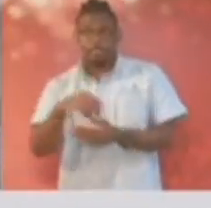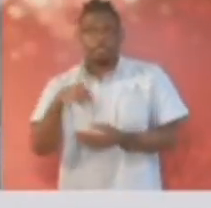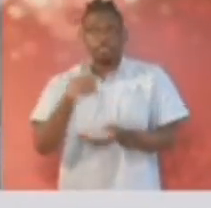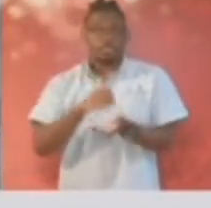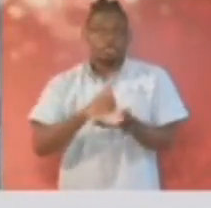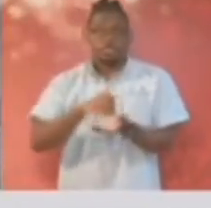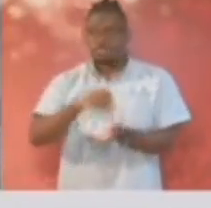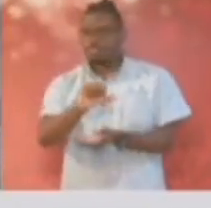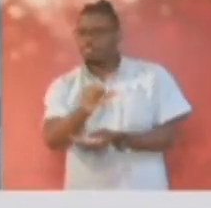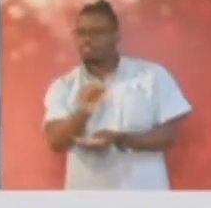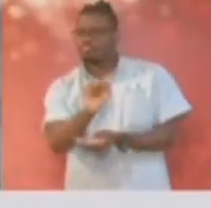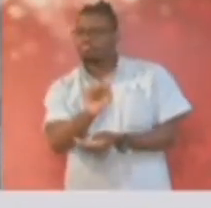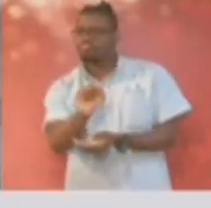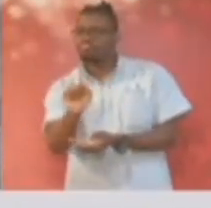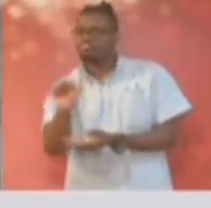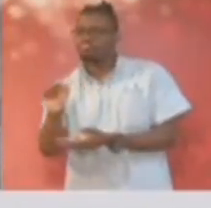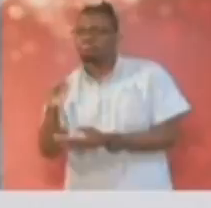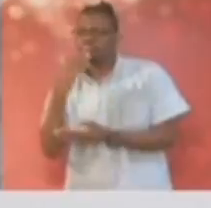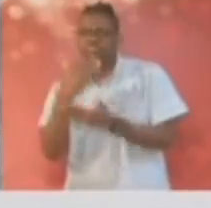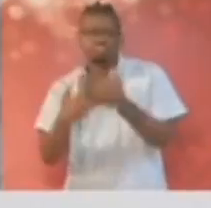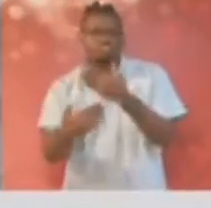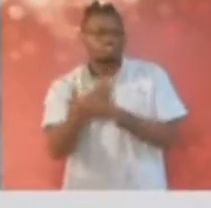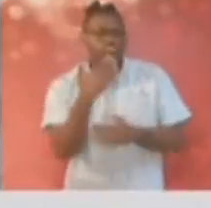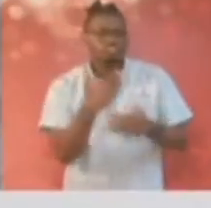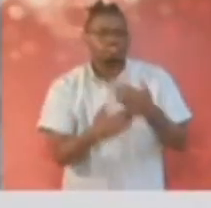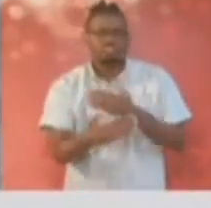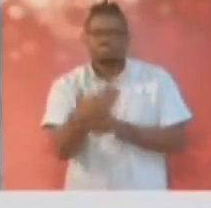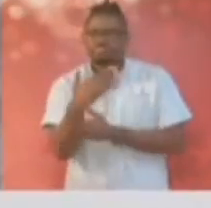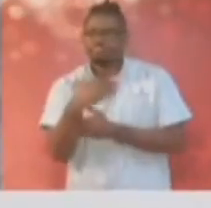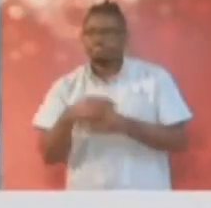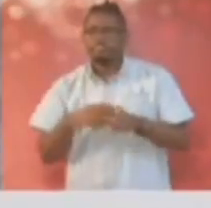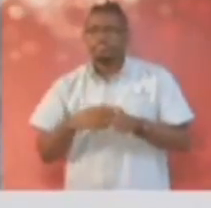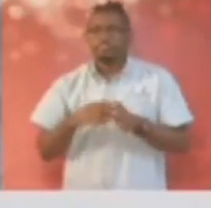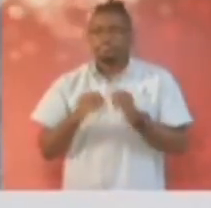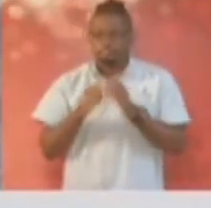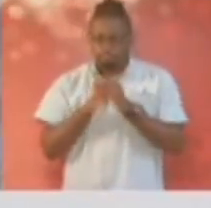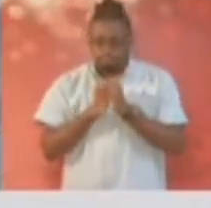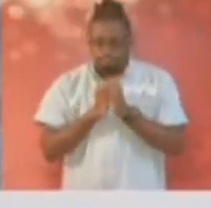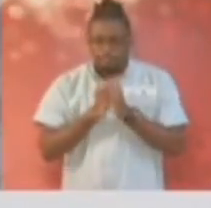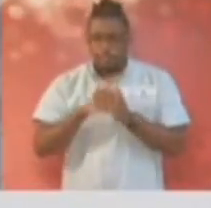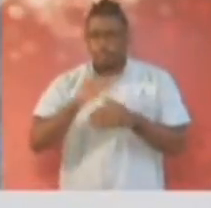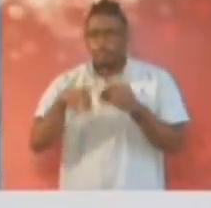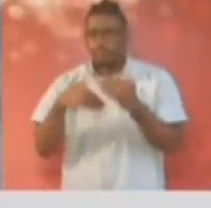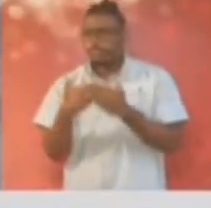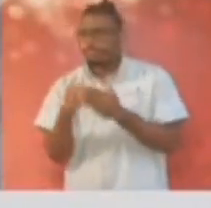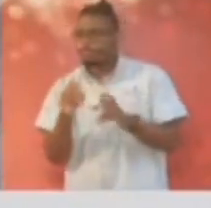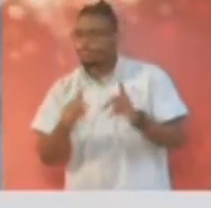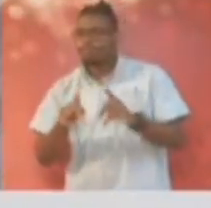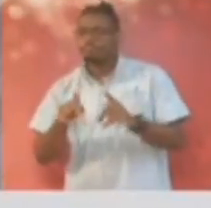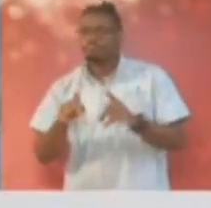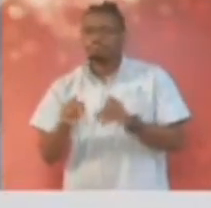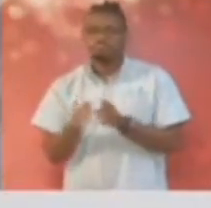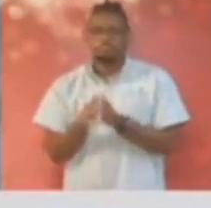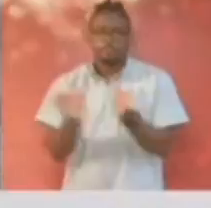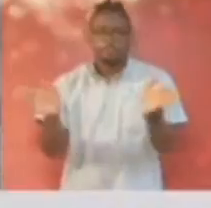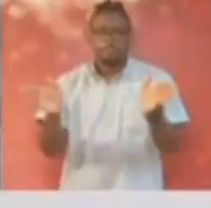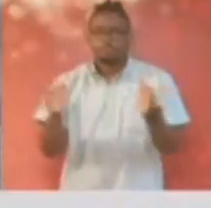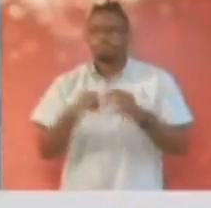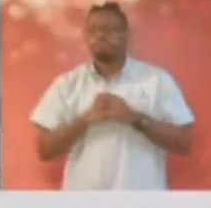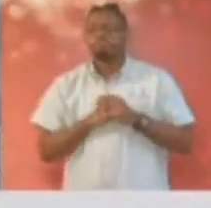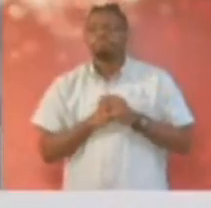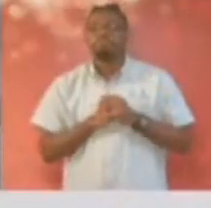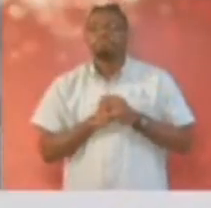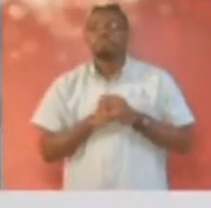colleagues. And good morning and Sitaram to all citizens. What can we do to